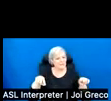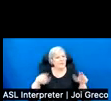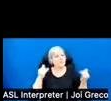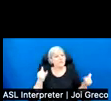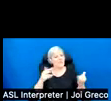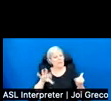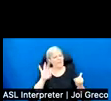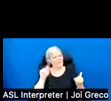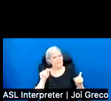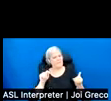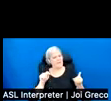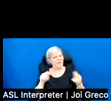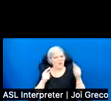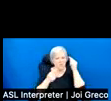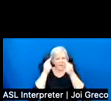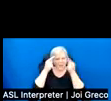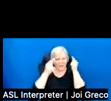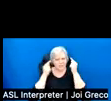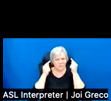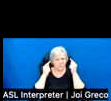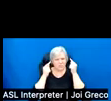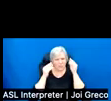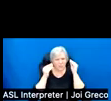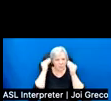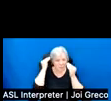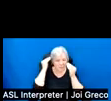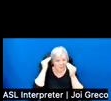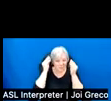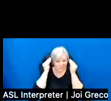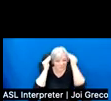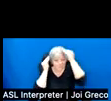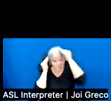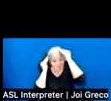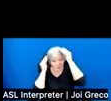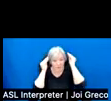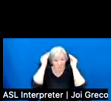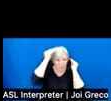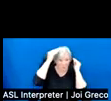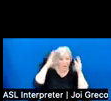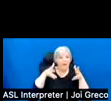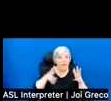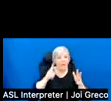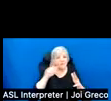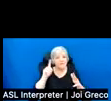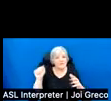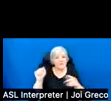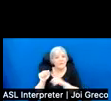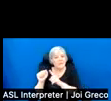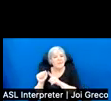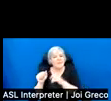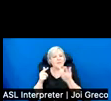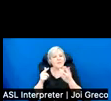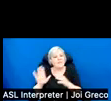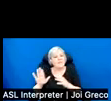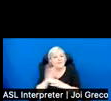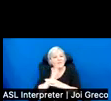out where those electrodes on the head should actually be placed in order to allow that detection of the signals that are coming